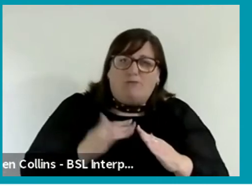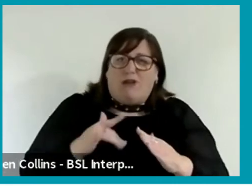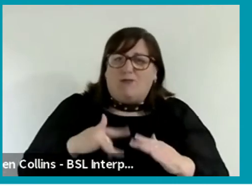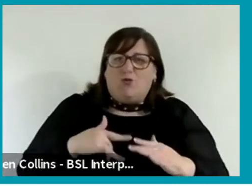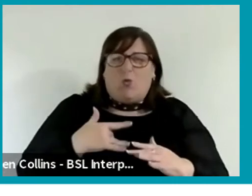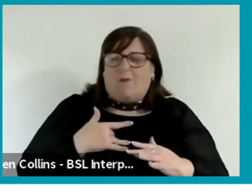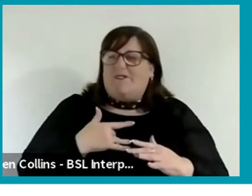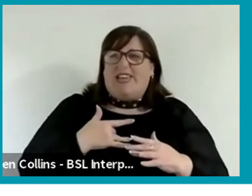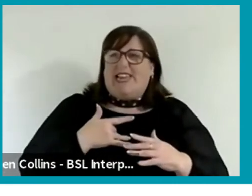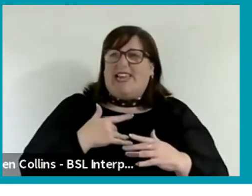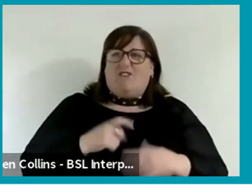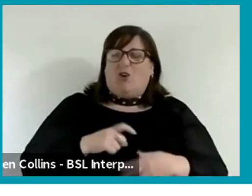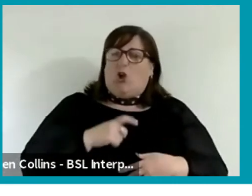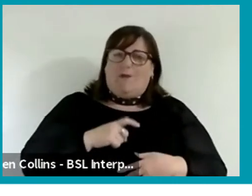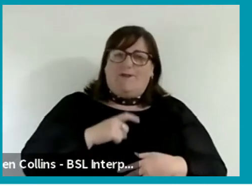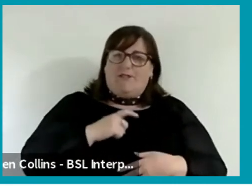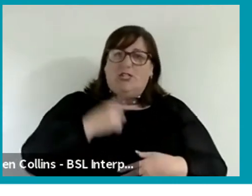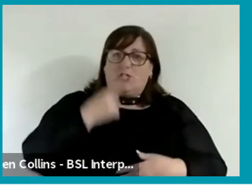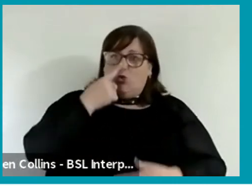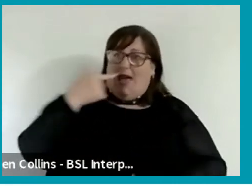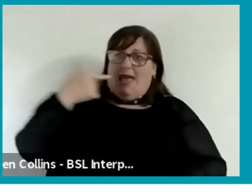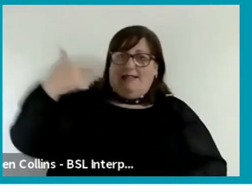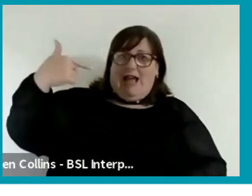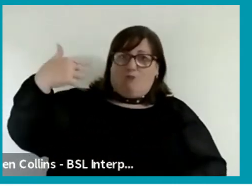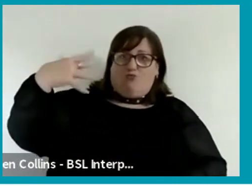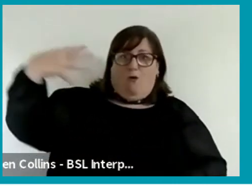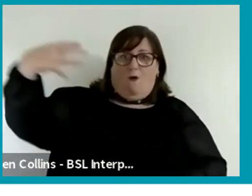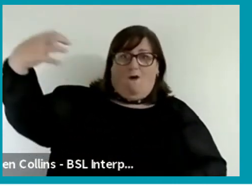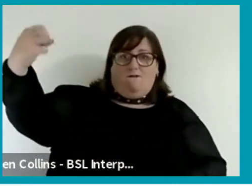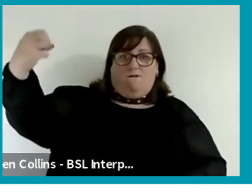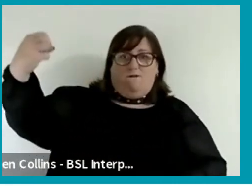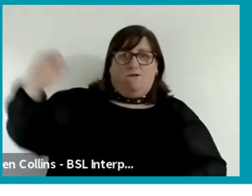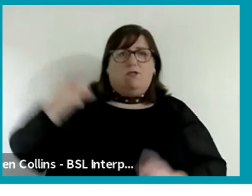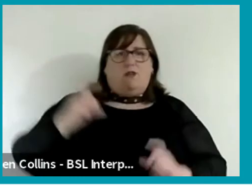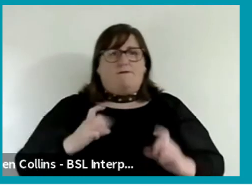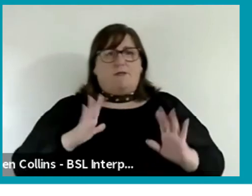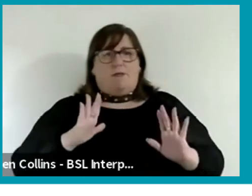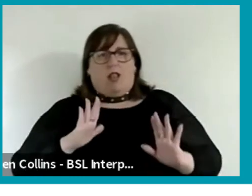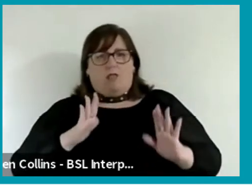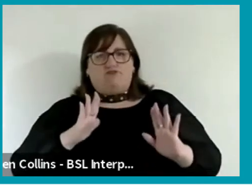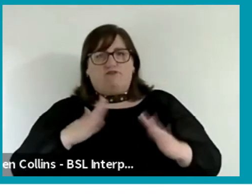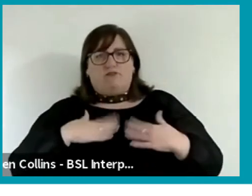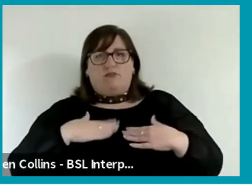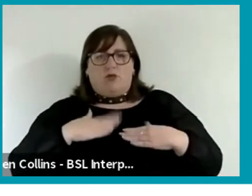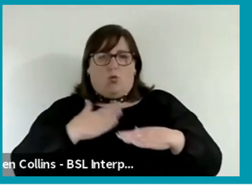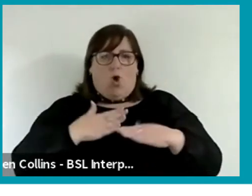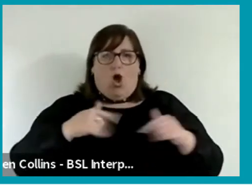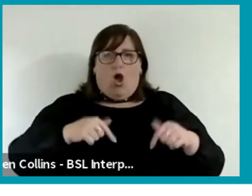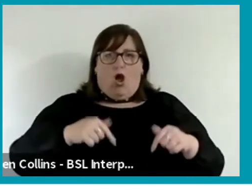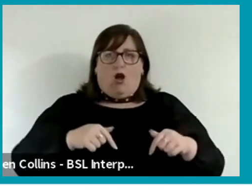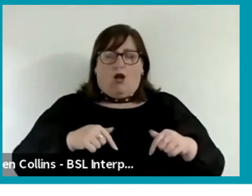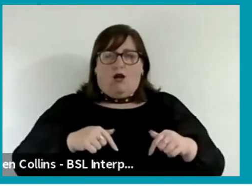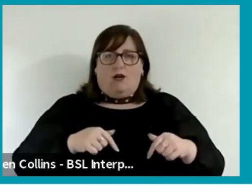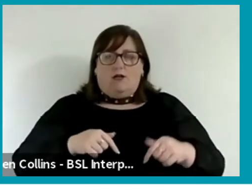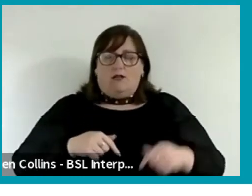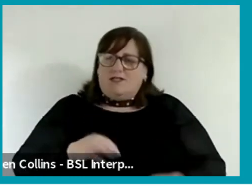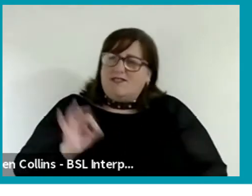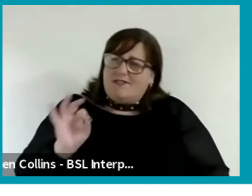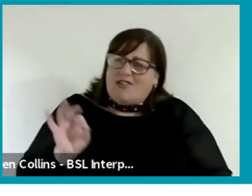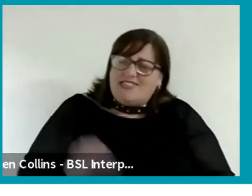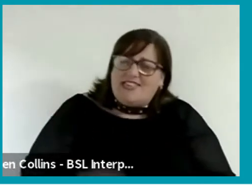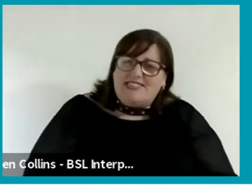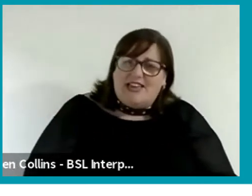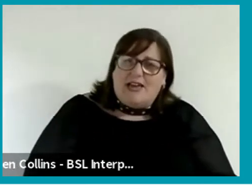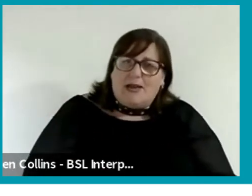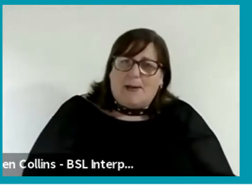verbalize, and then you can be in your zone. You can be in your zone, in your house, and comfort your own zone, home. Fantastic. I'm curious